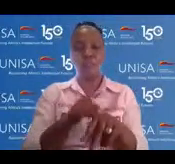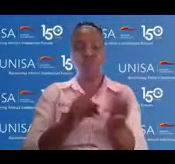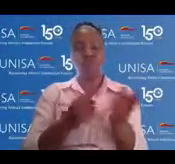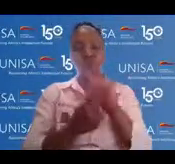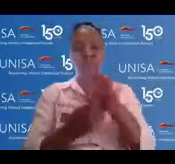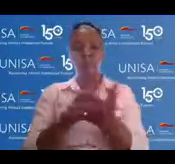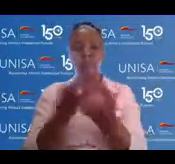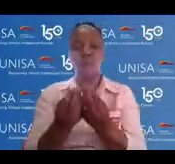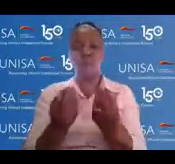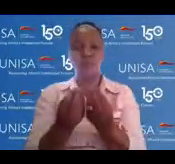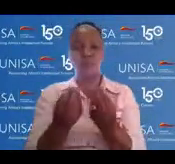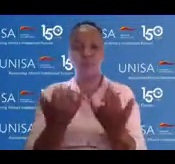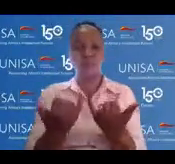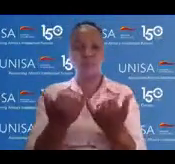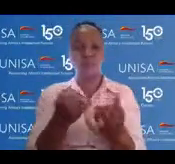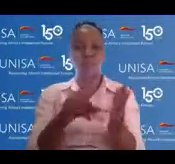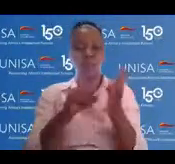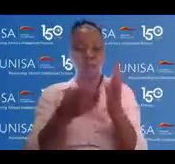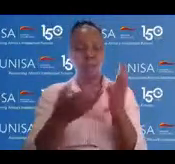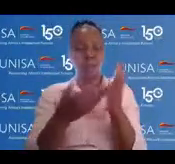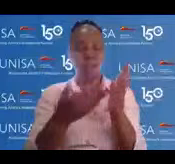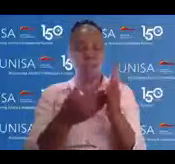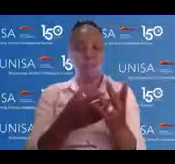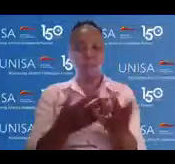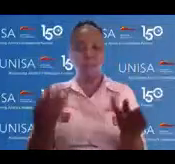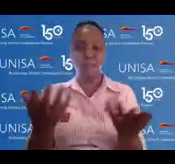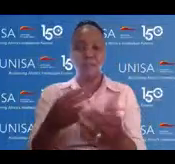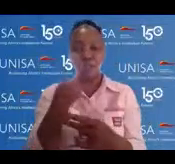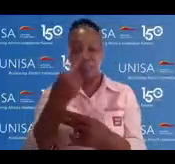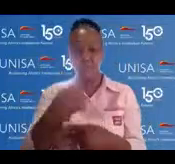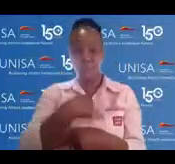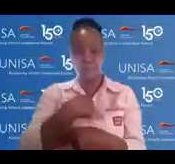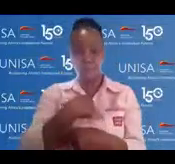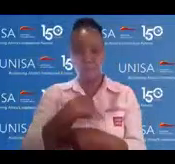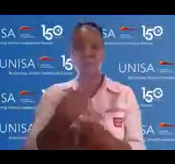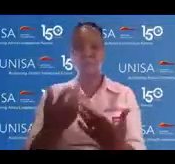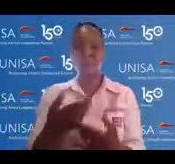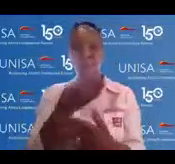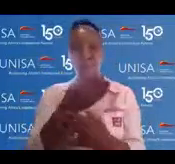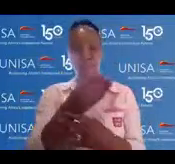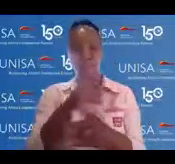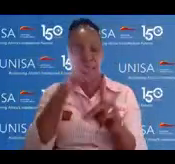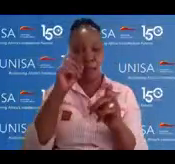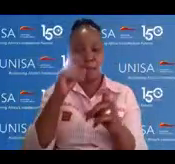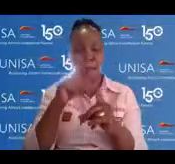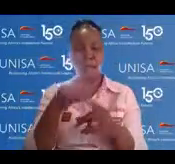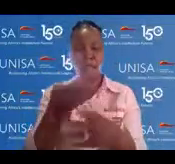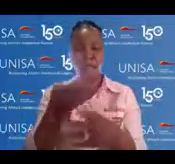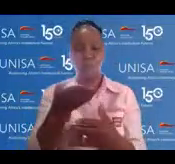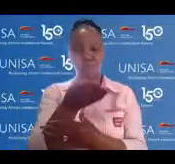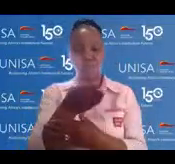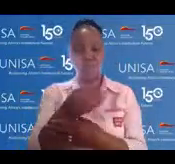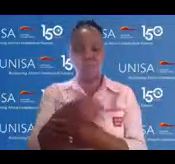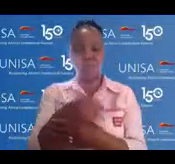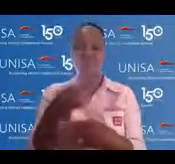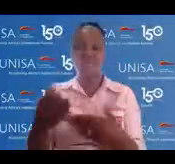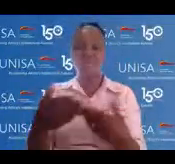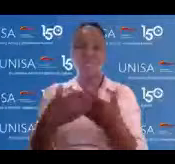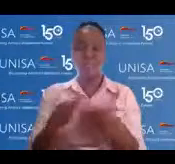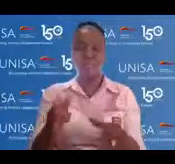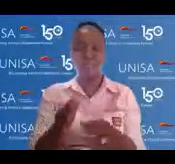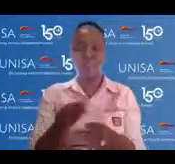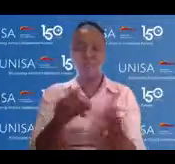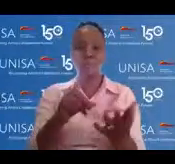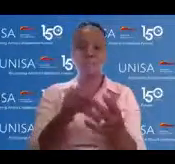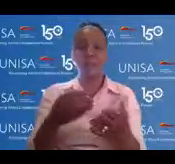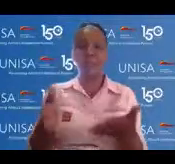just going to click on it, and there you go. There you can see me. All right, there the camera is. Now you'll see the start button is not available. Why? Because I